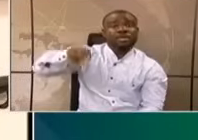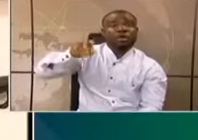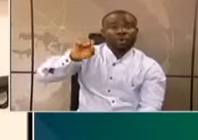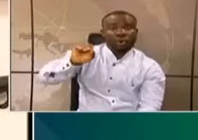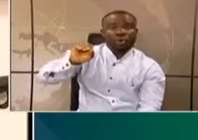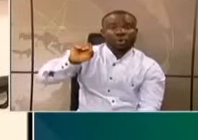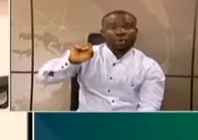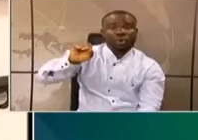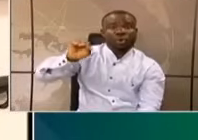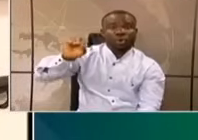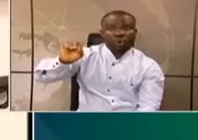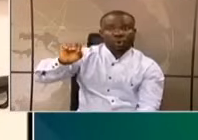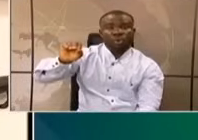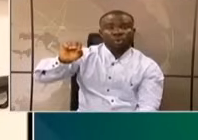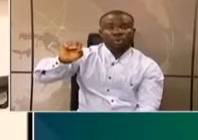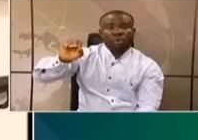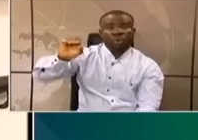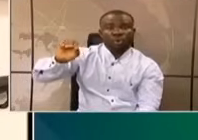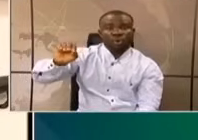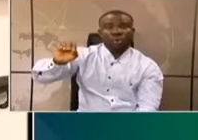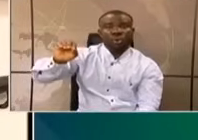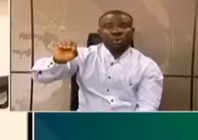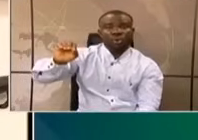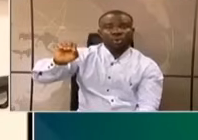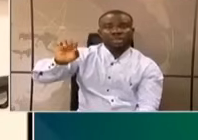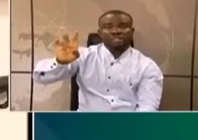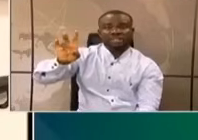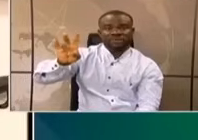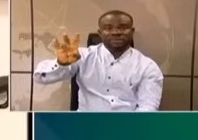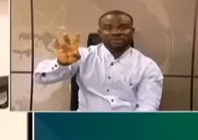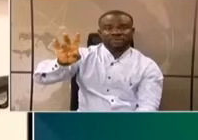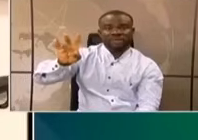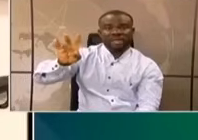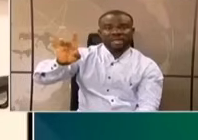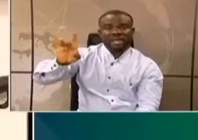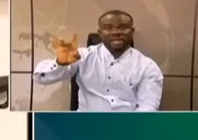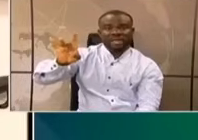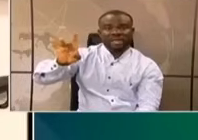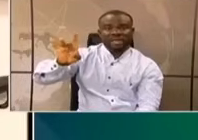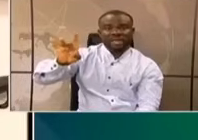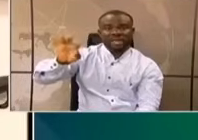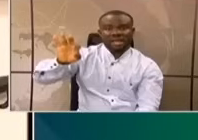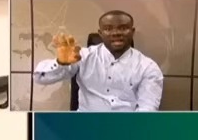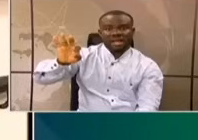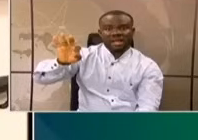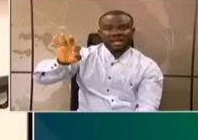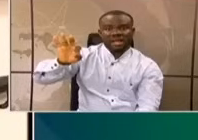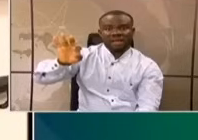O 7 8